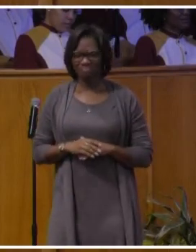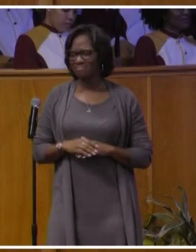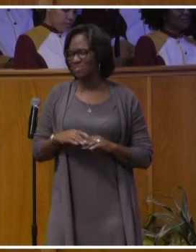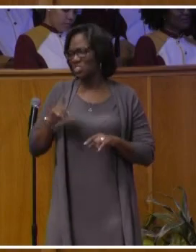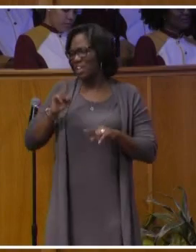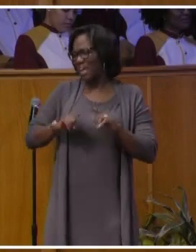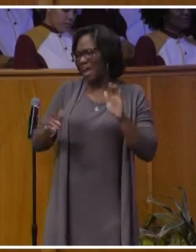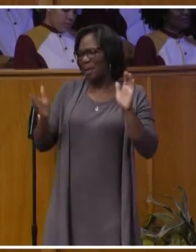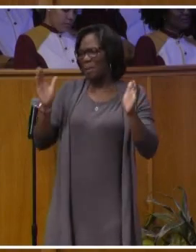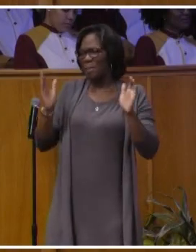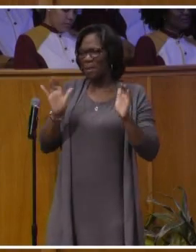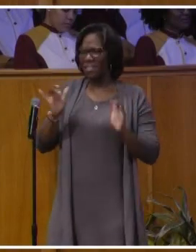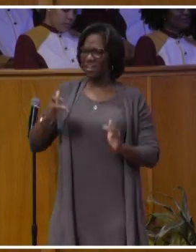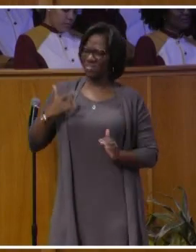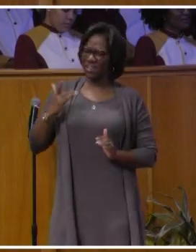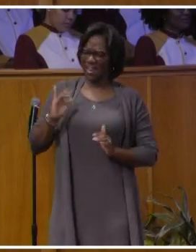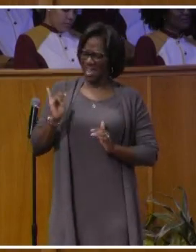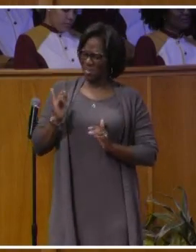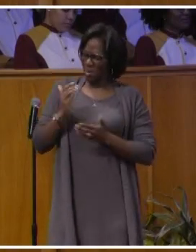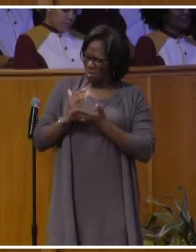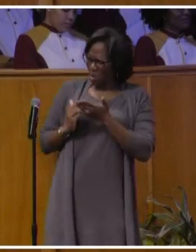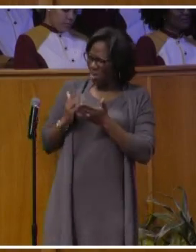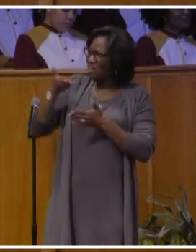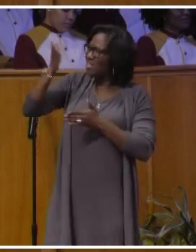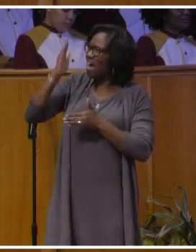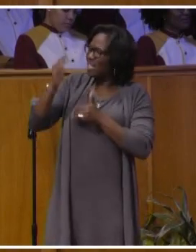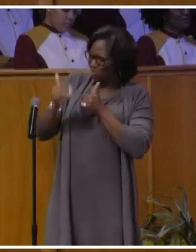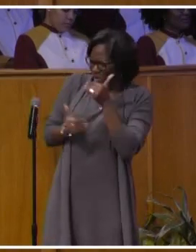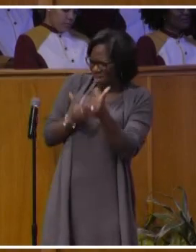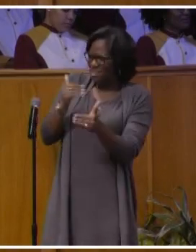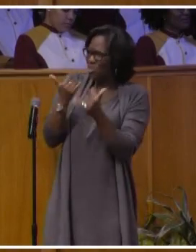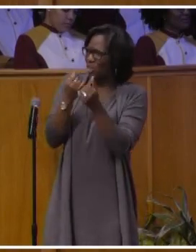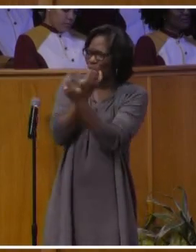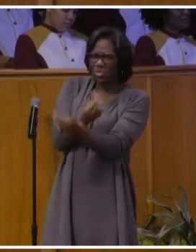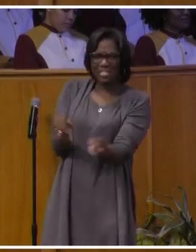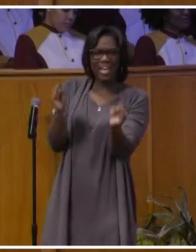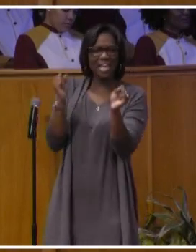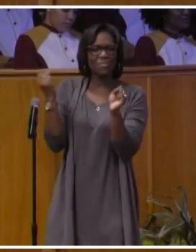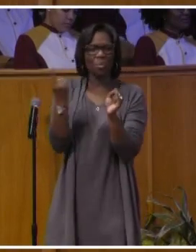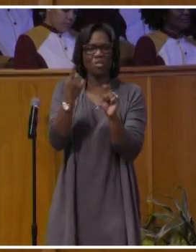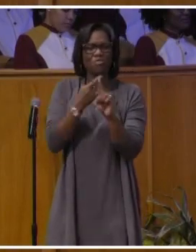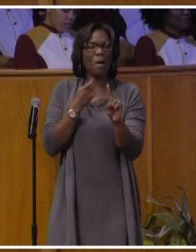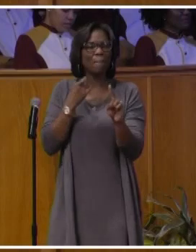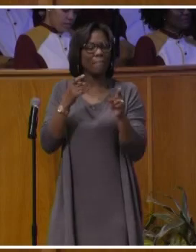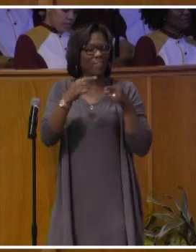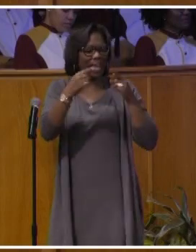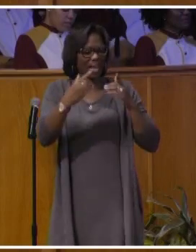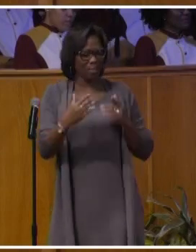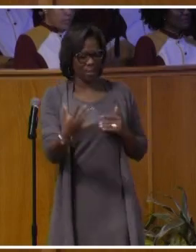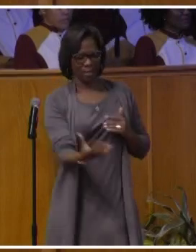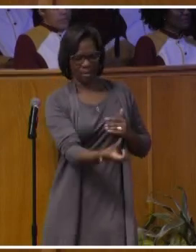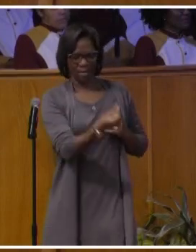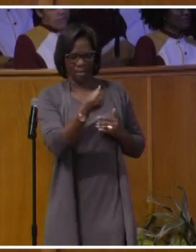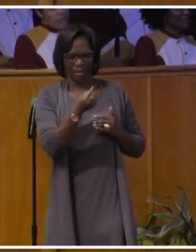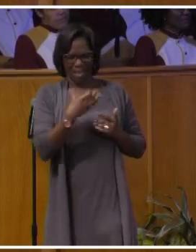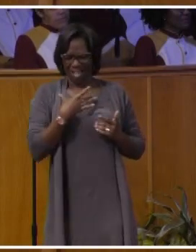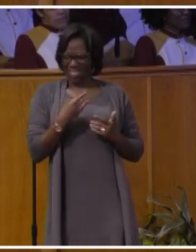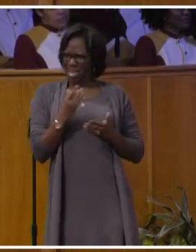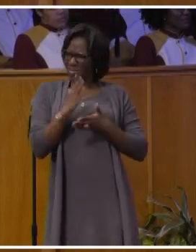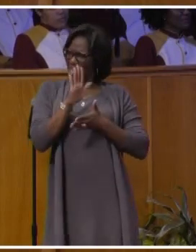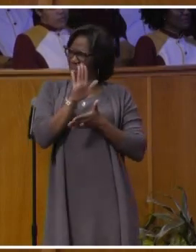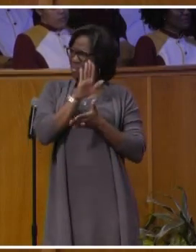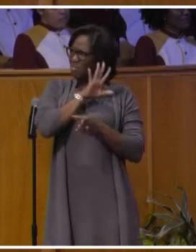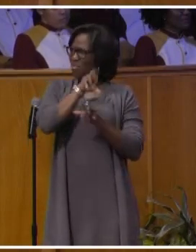like being part of God's process of redeeming someone from the hand of the enemy. There's nothing